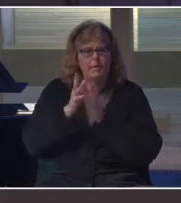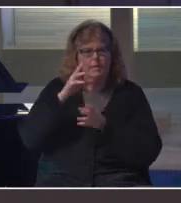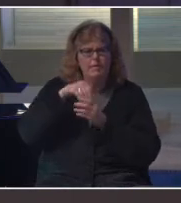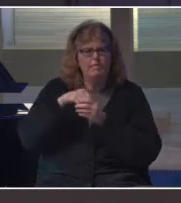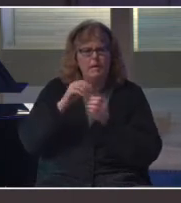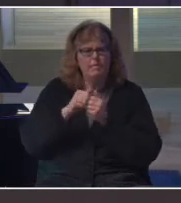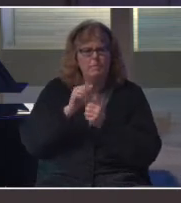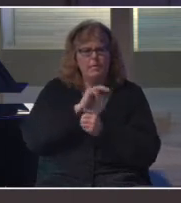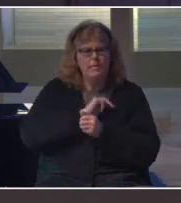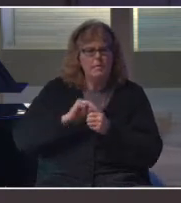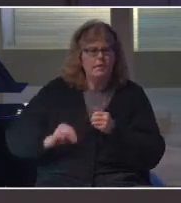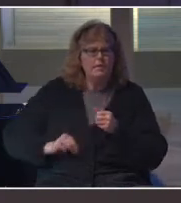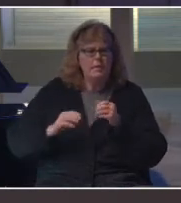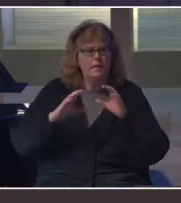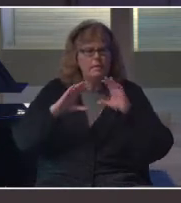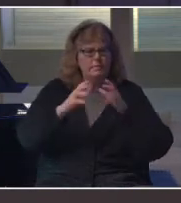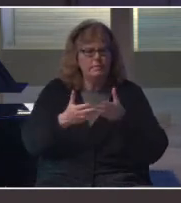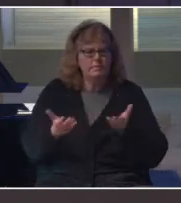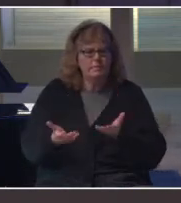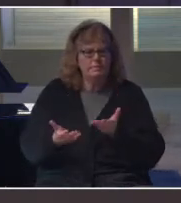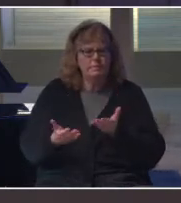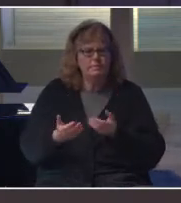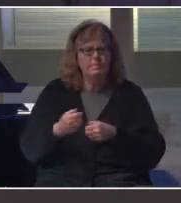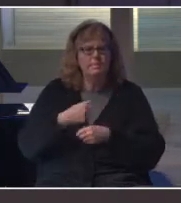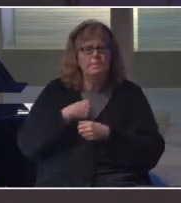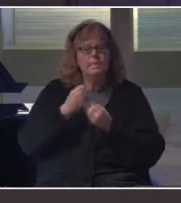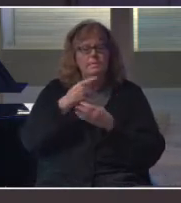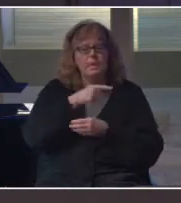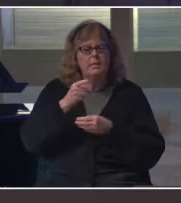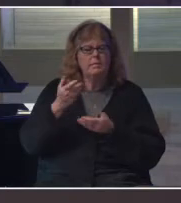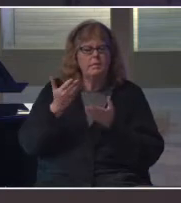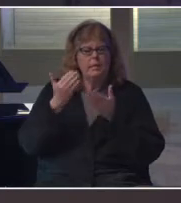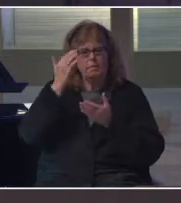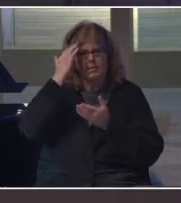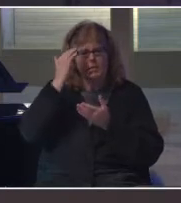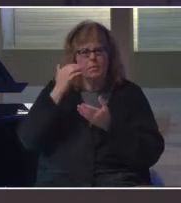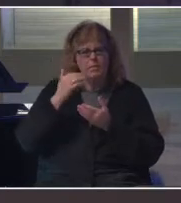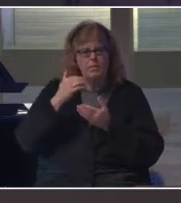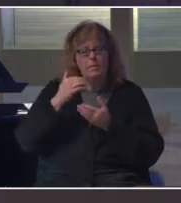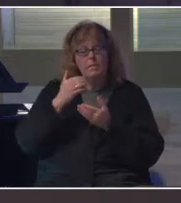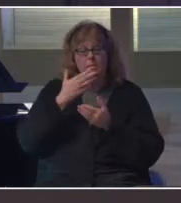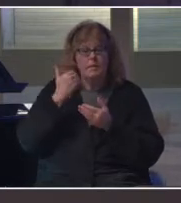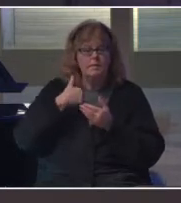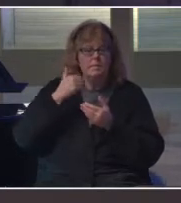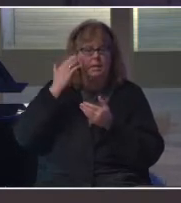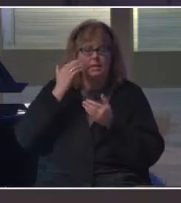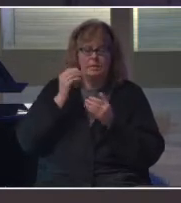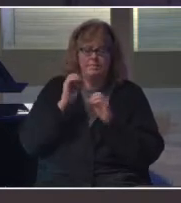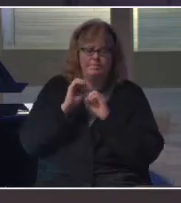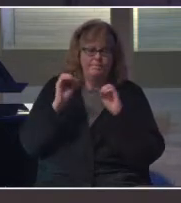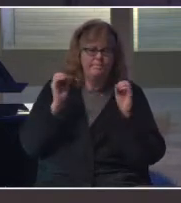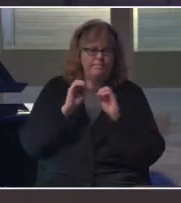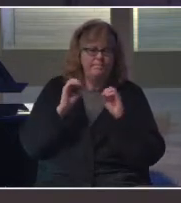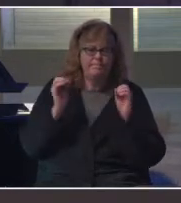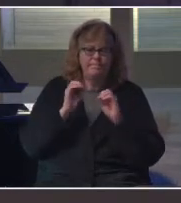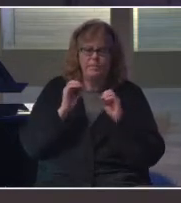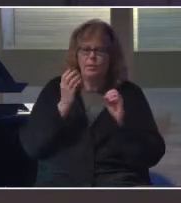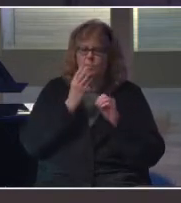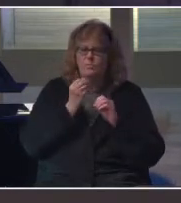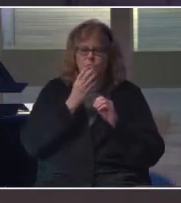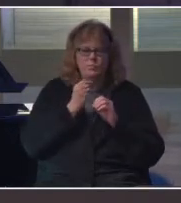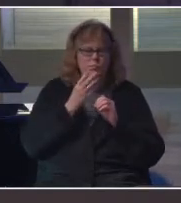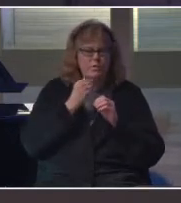in a Messianic congregation. As many of you may know, I, to the best of my knowledge, have absolutely no